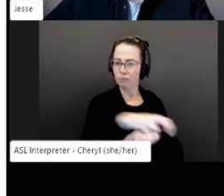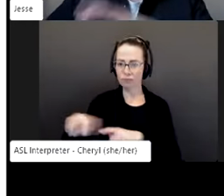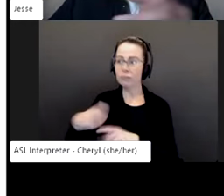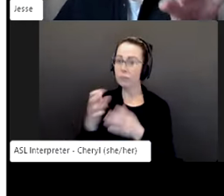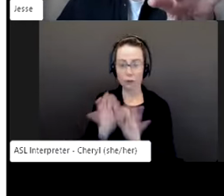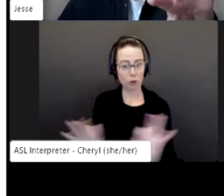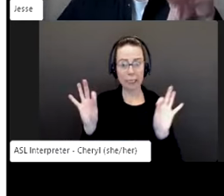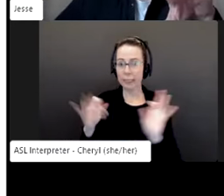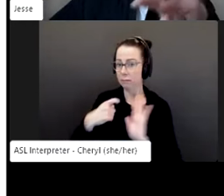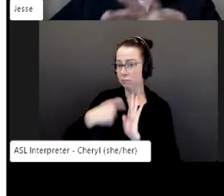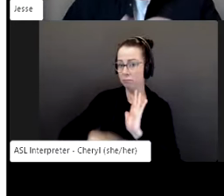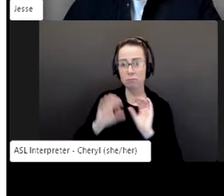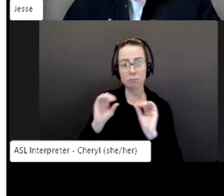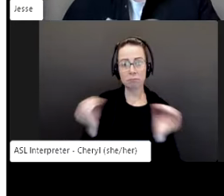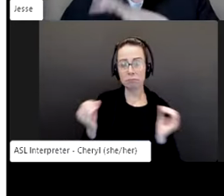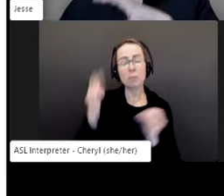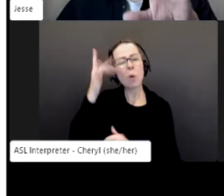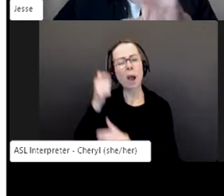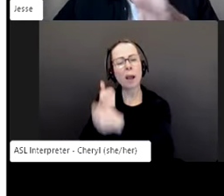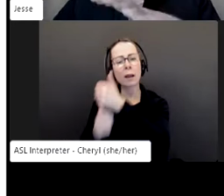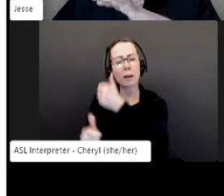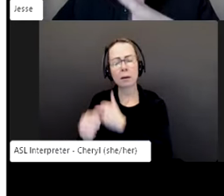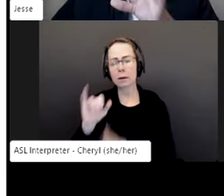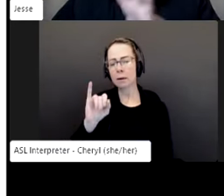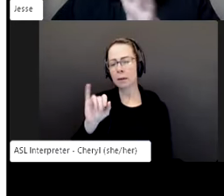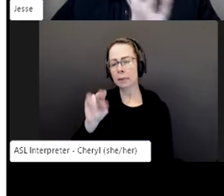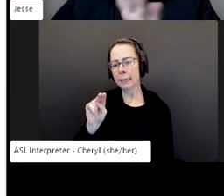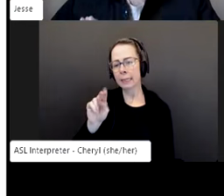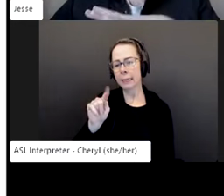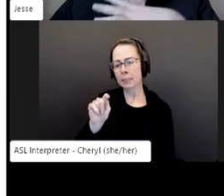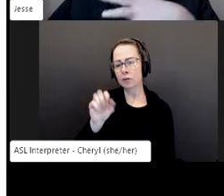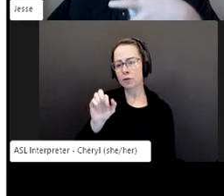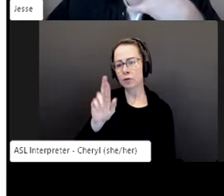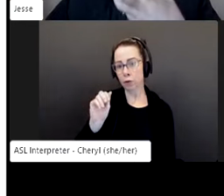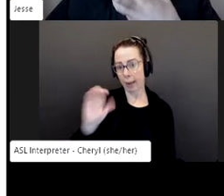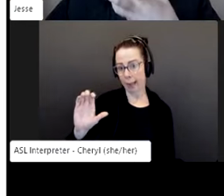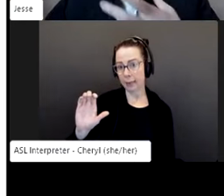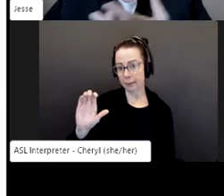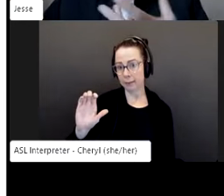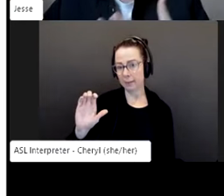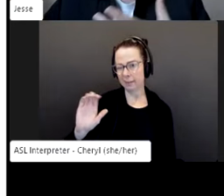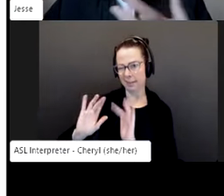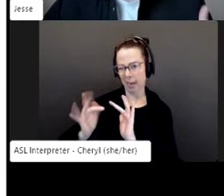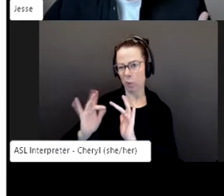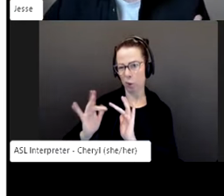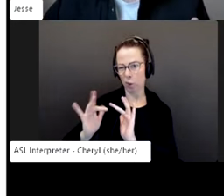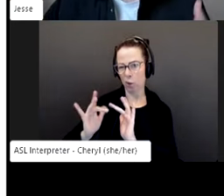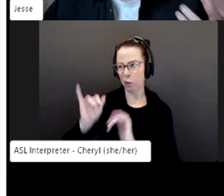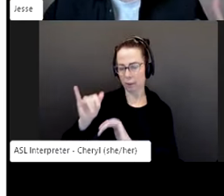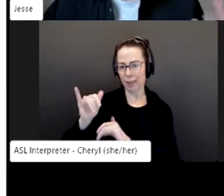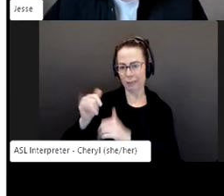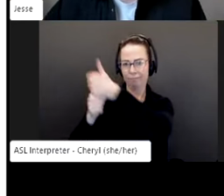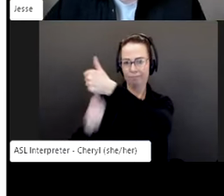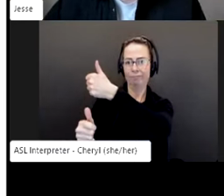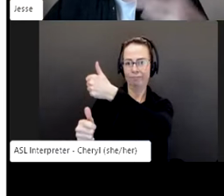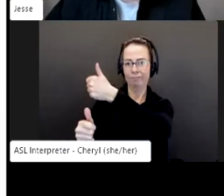of the Interact network. So that word may or may not be familiar to you, or it's almost certainly familiar, but you